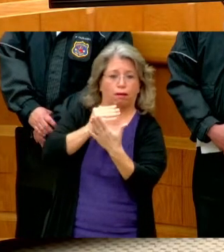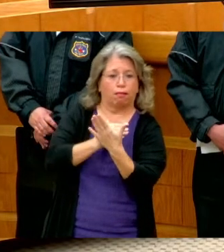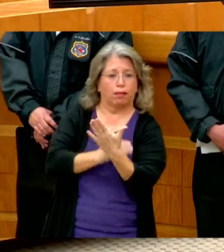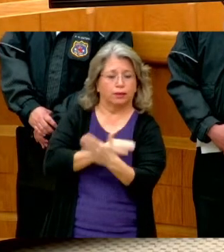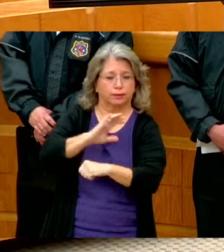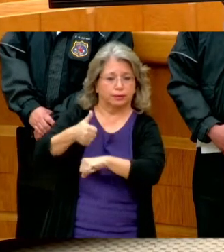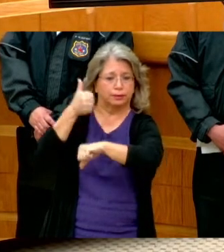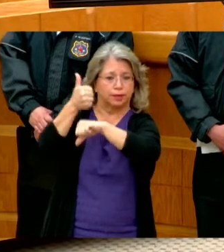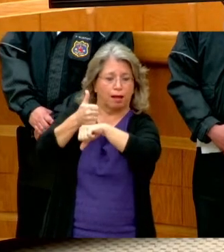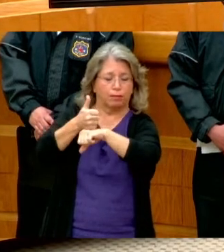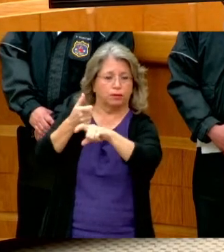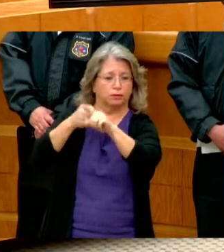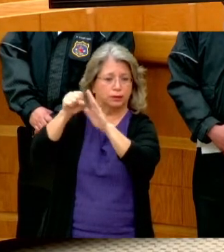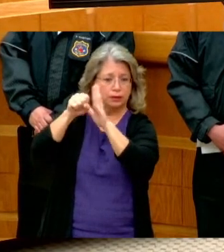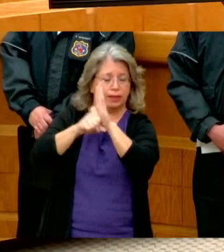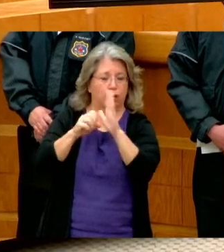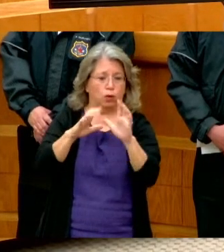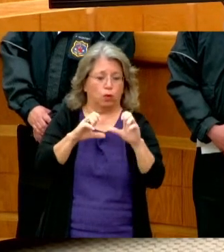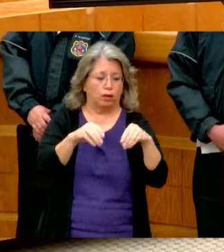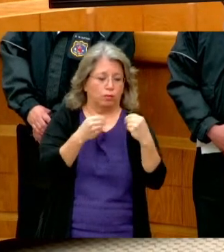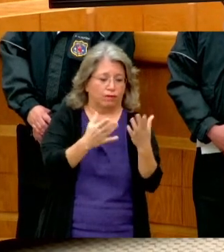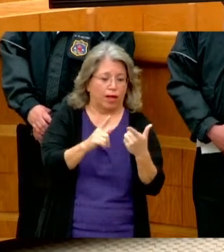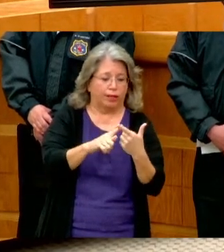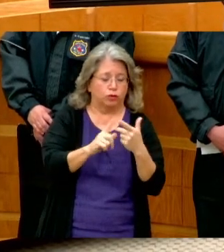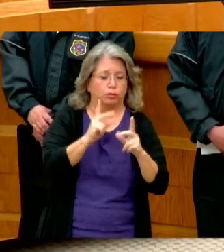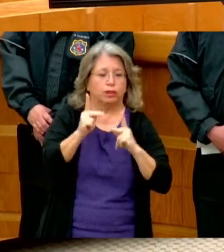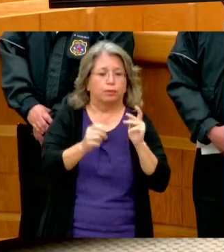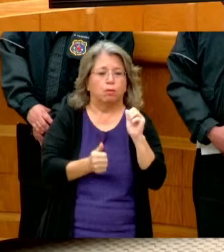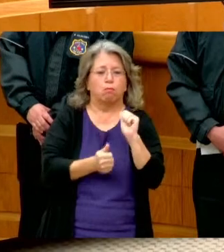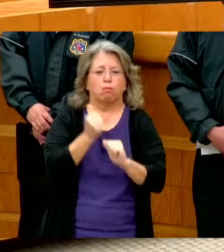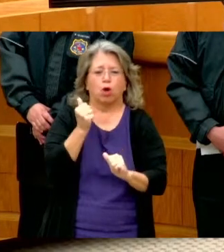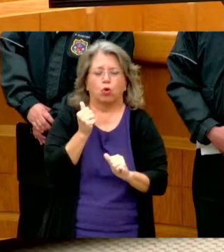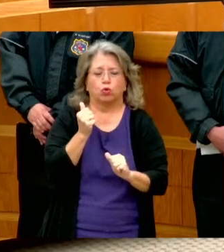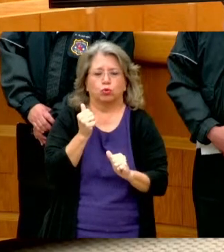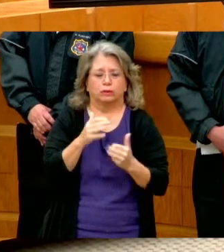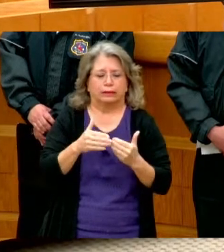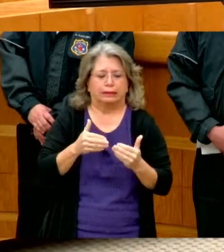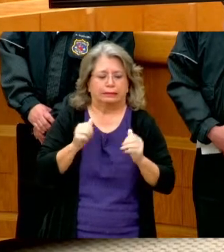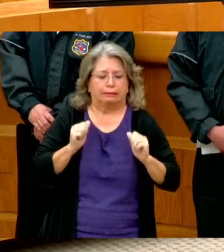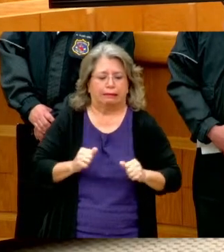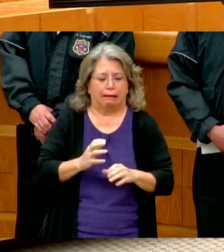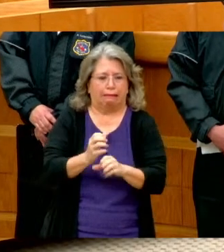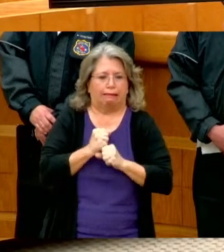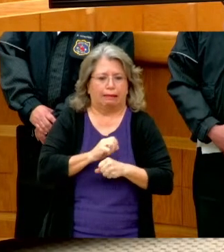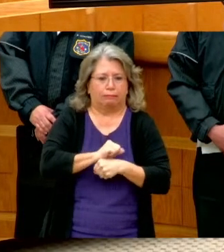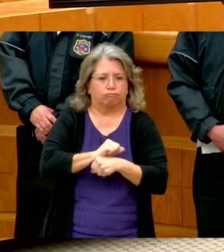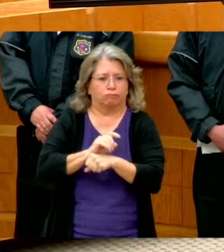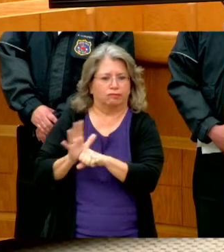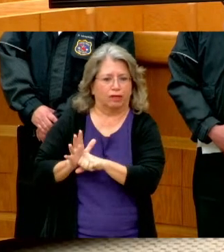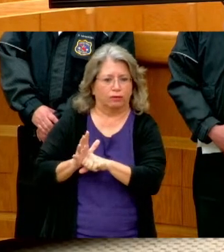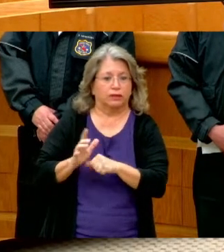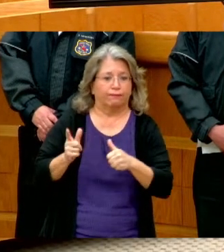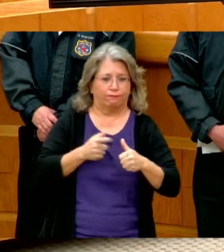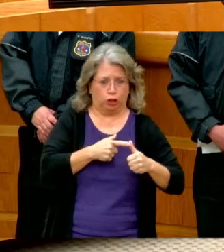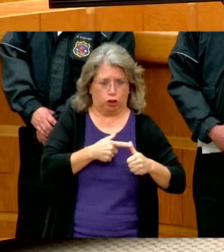that we feel like are the most vulnerable first, to try to protect as many people as we can. The